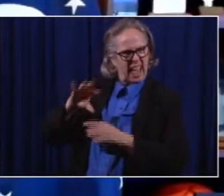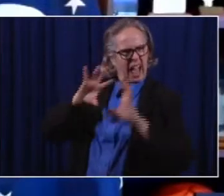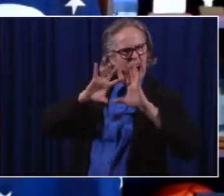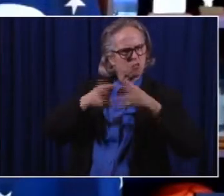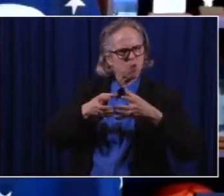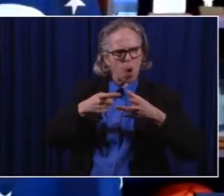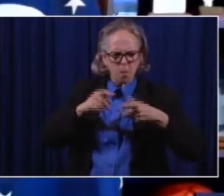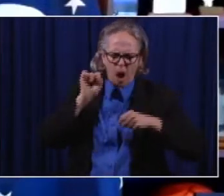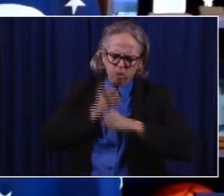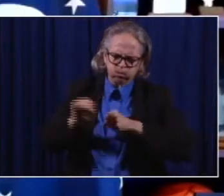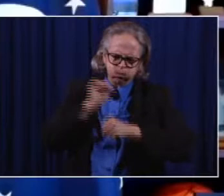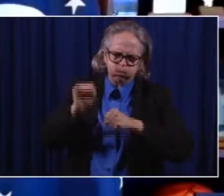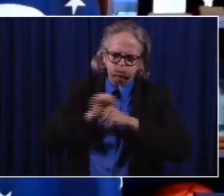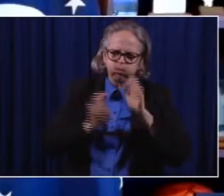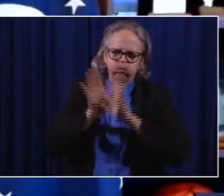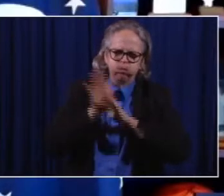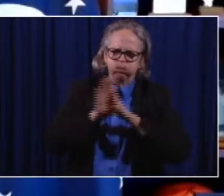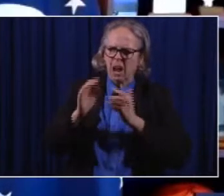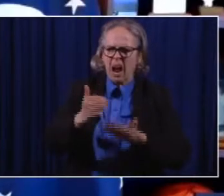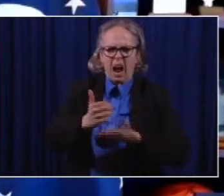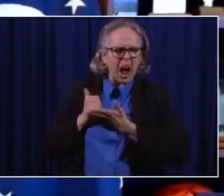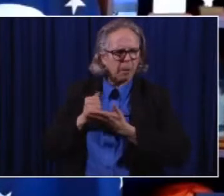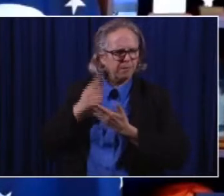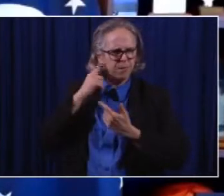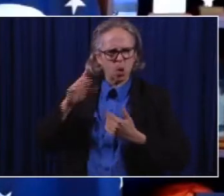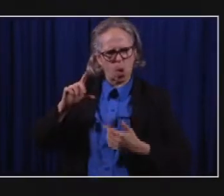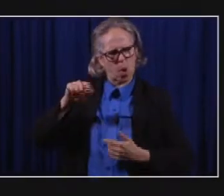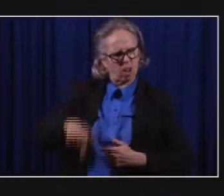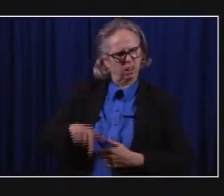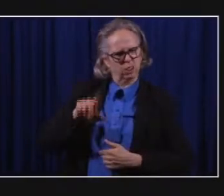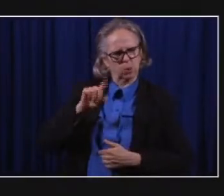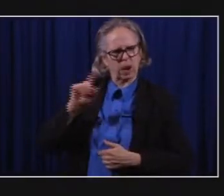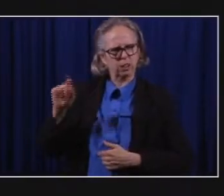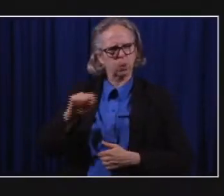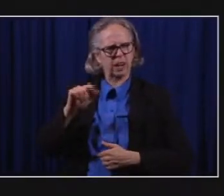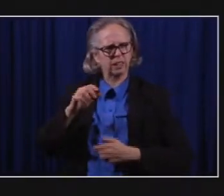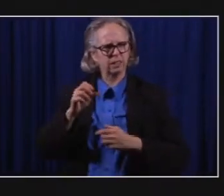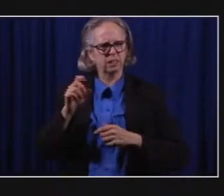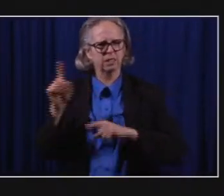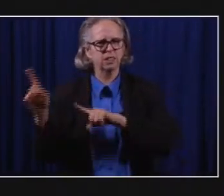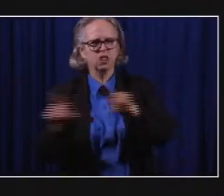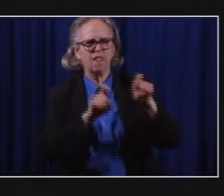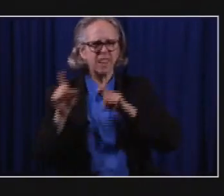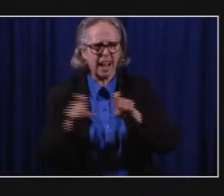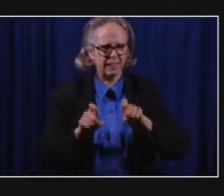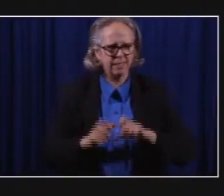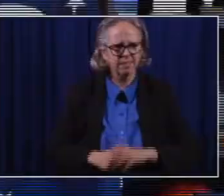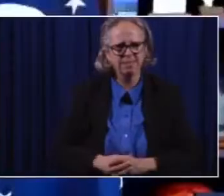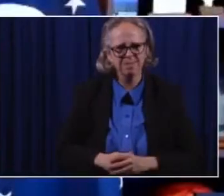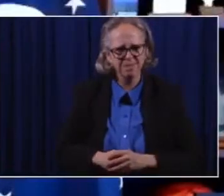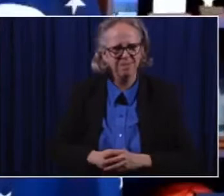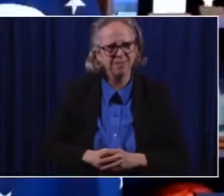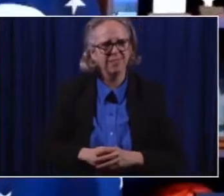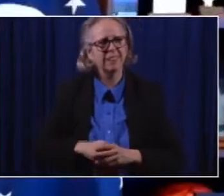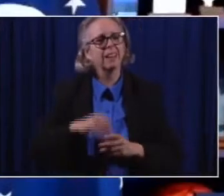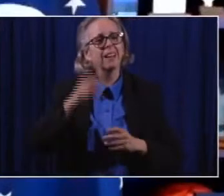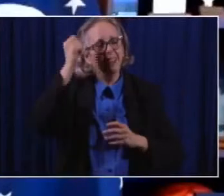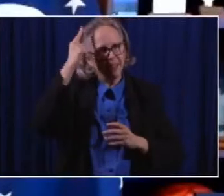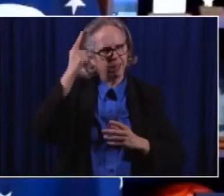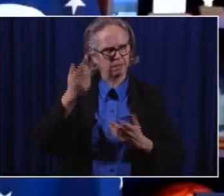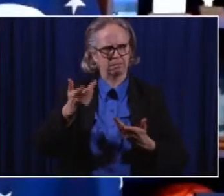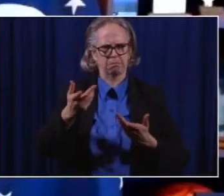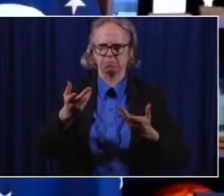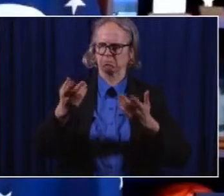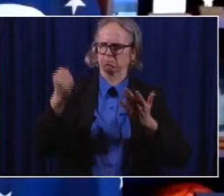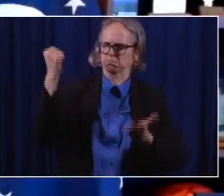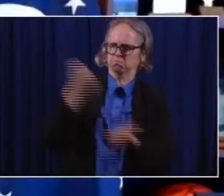of States. There were only 5 states. Check. Only 5 states to receive an A. And I was surprised,